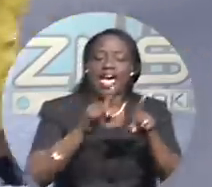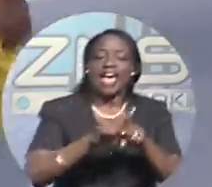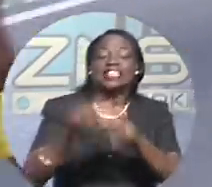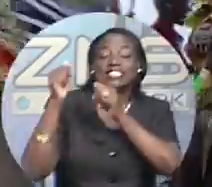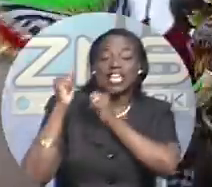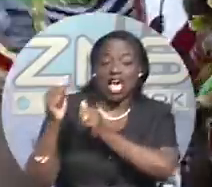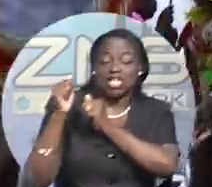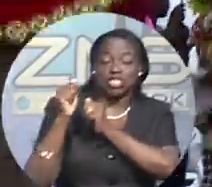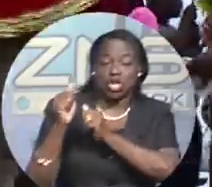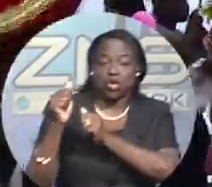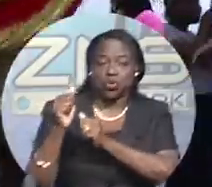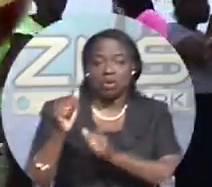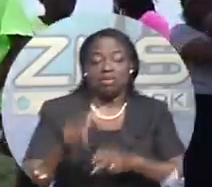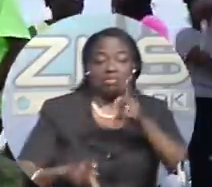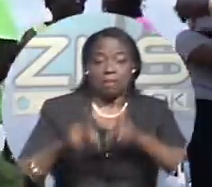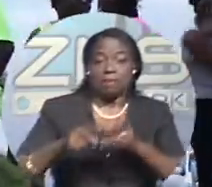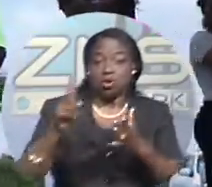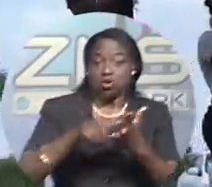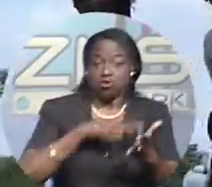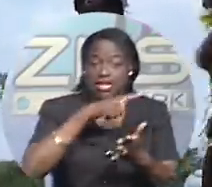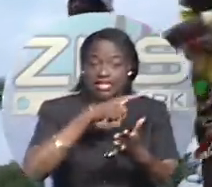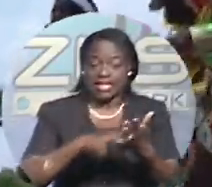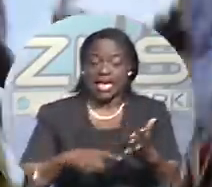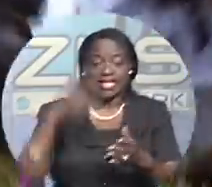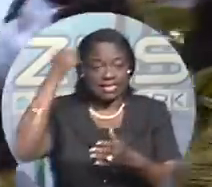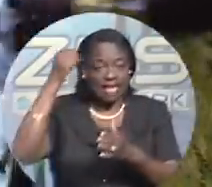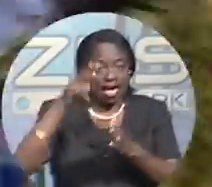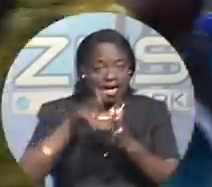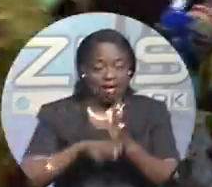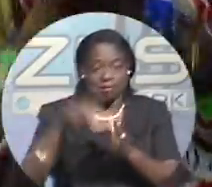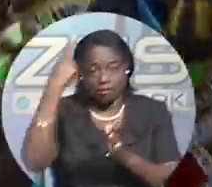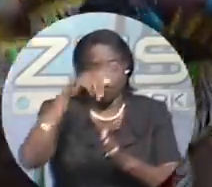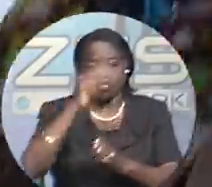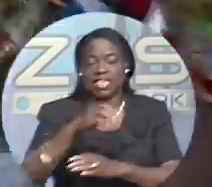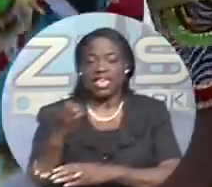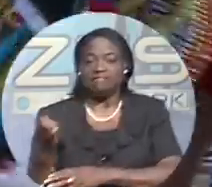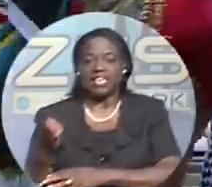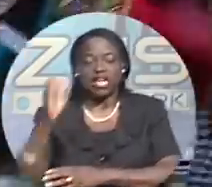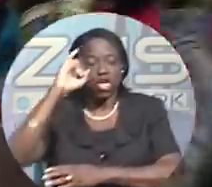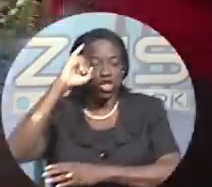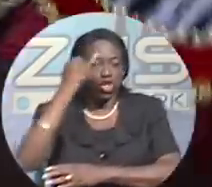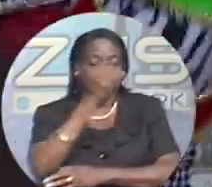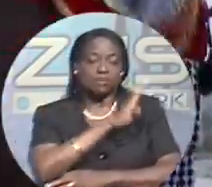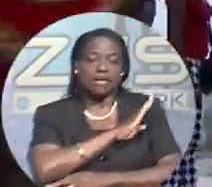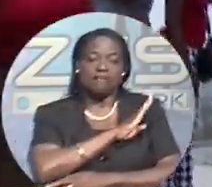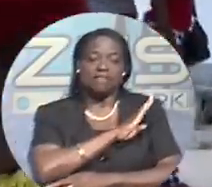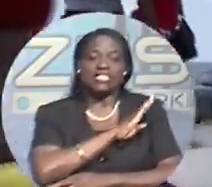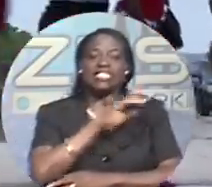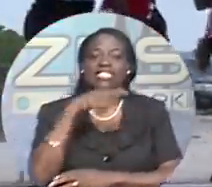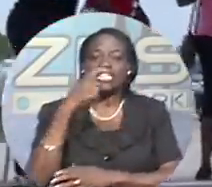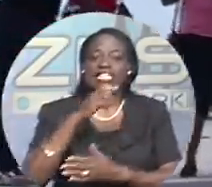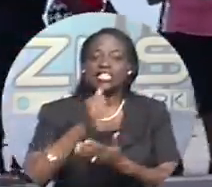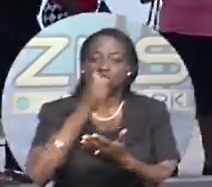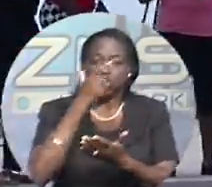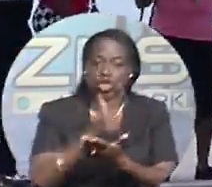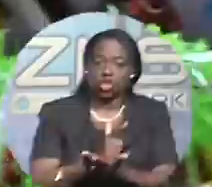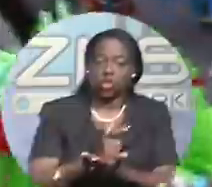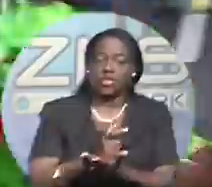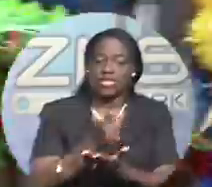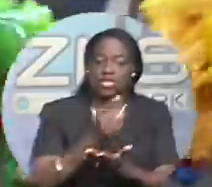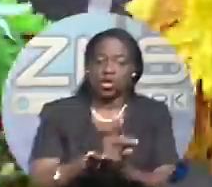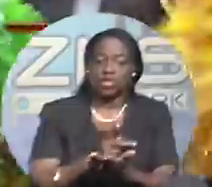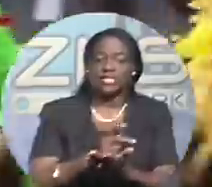decision to host the event, John Beckford, a member of Miami Carnival Committee, endorsed it, saying the cultural explosion exceeded